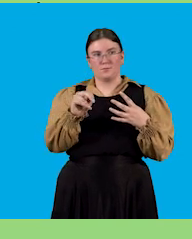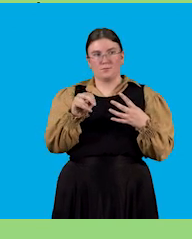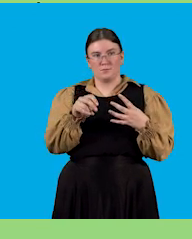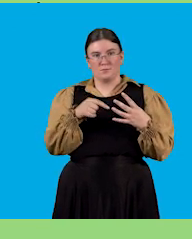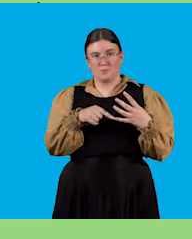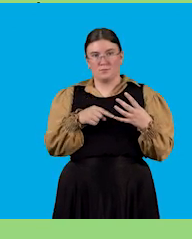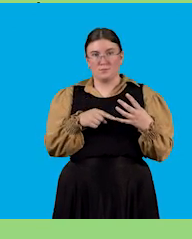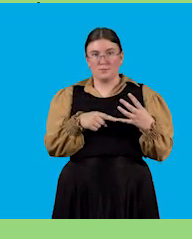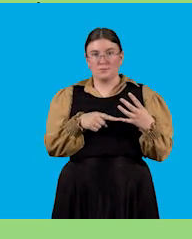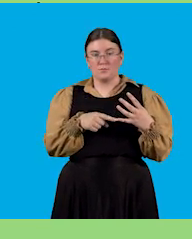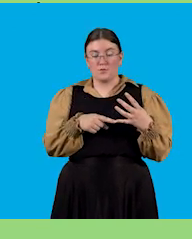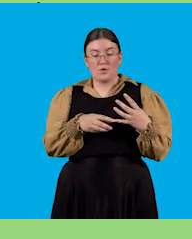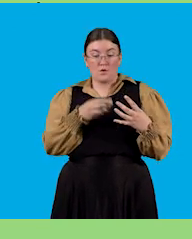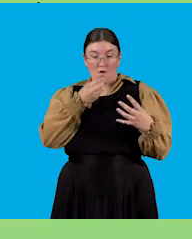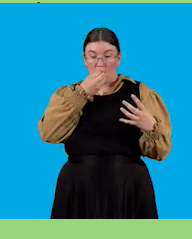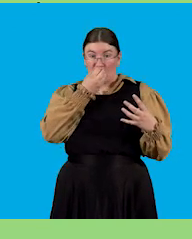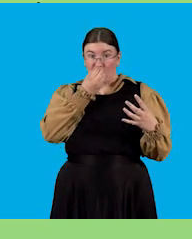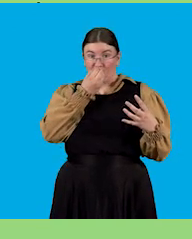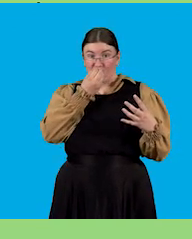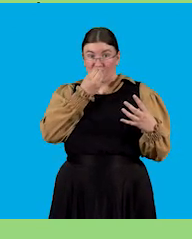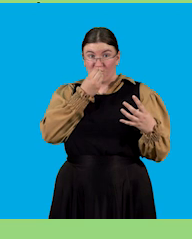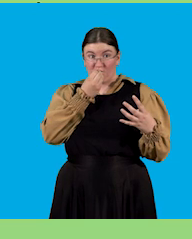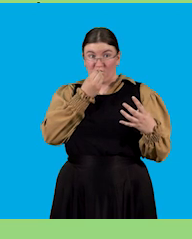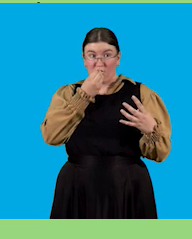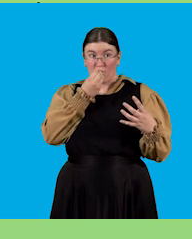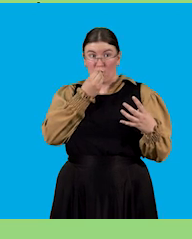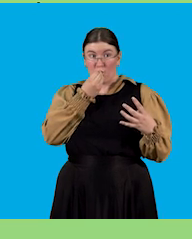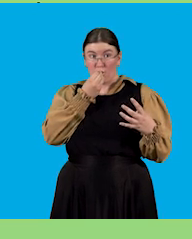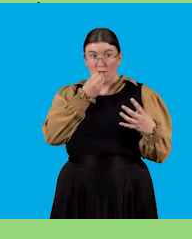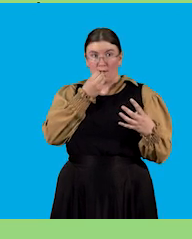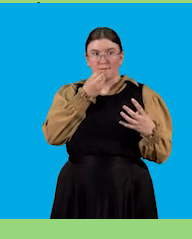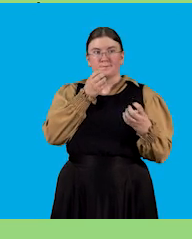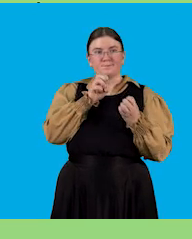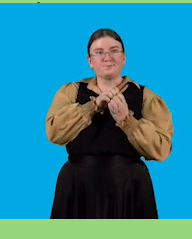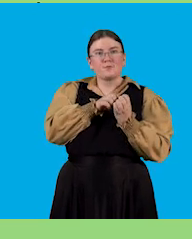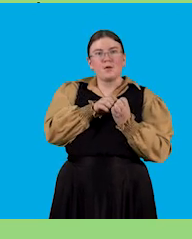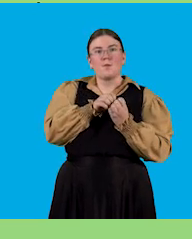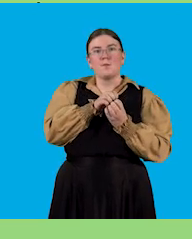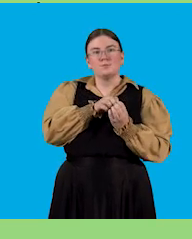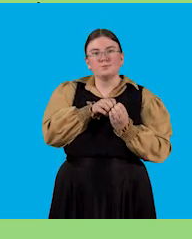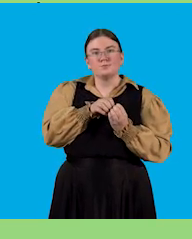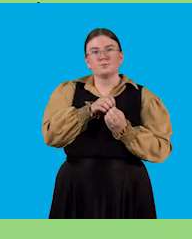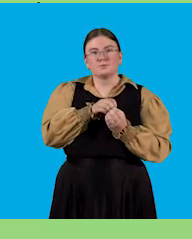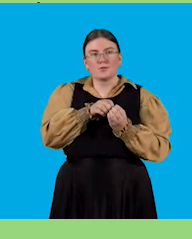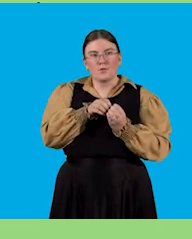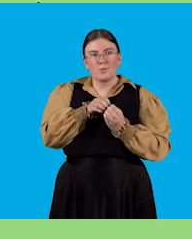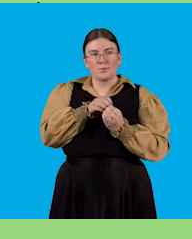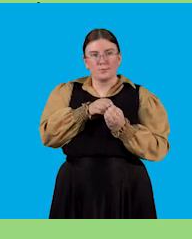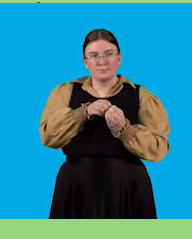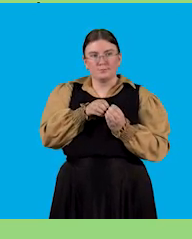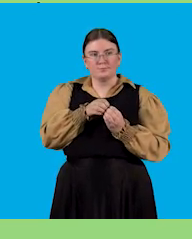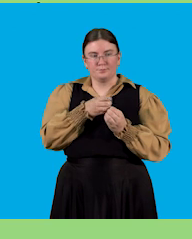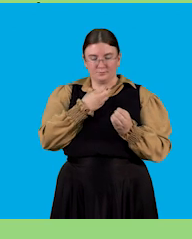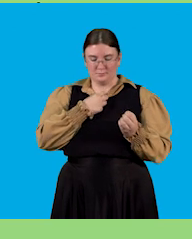physical manipulation of solid foods which is done first by the tongue and the